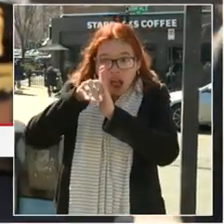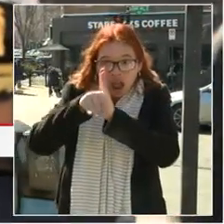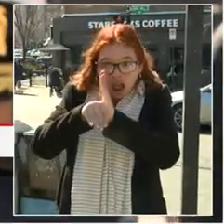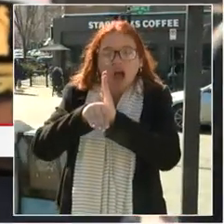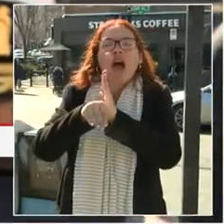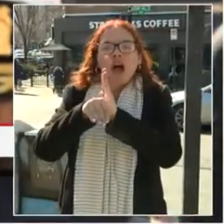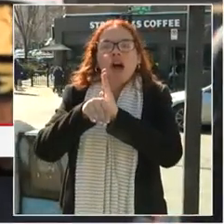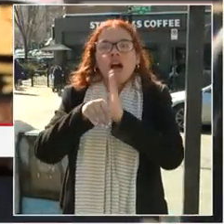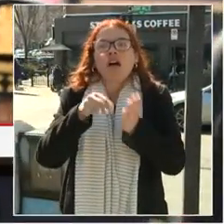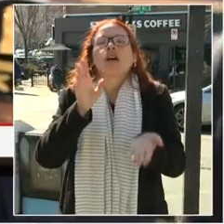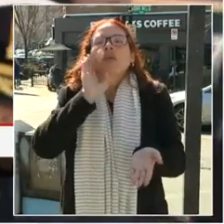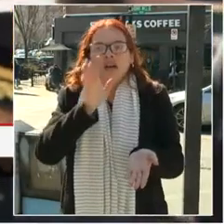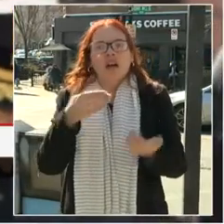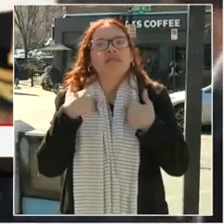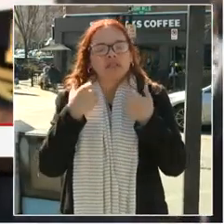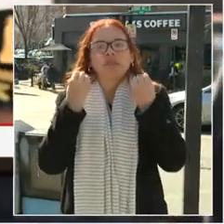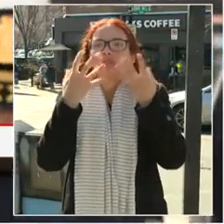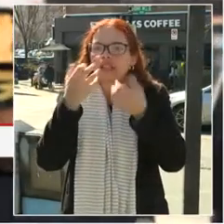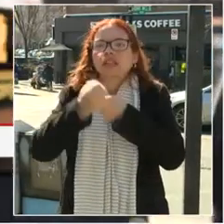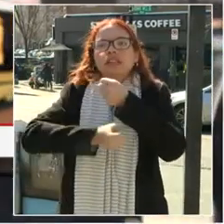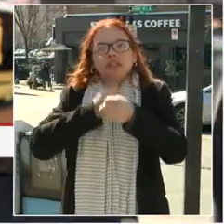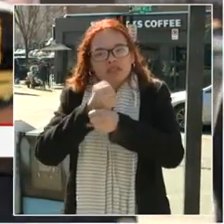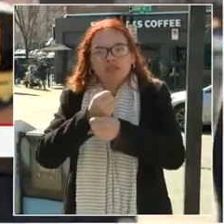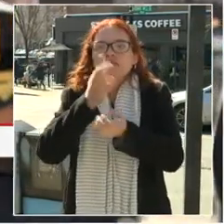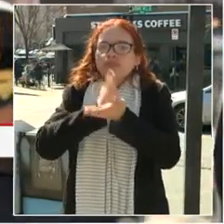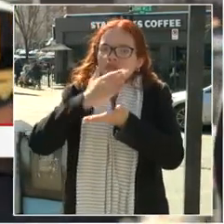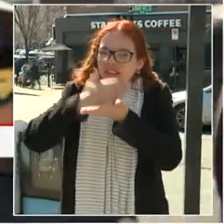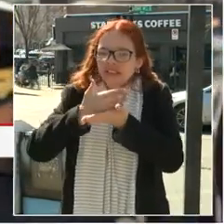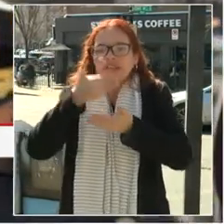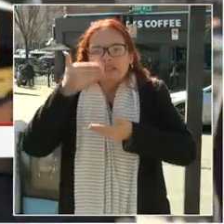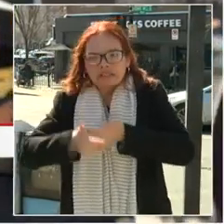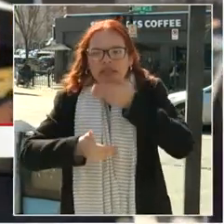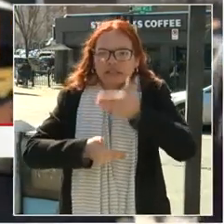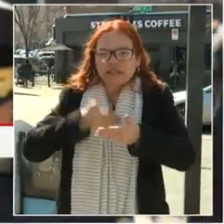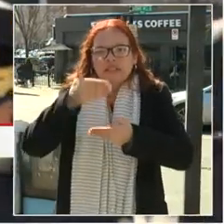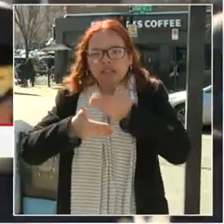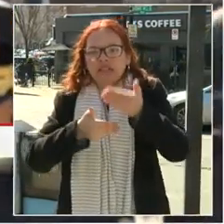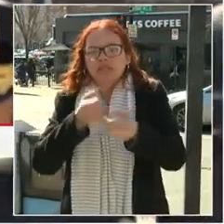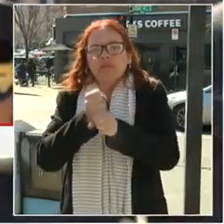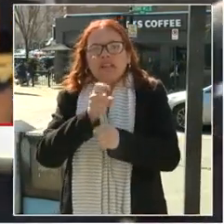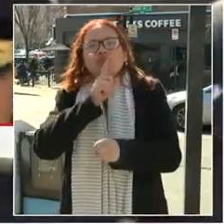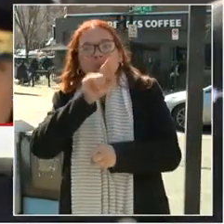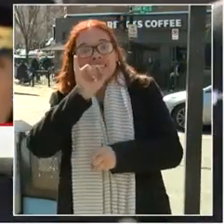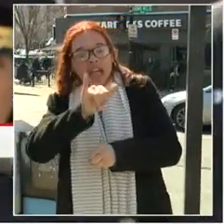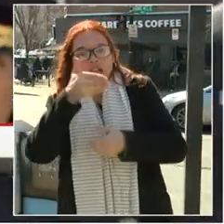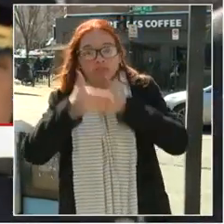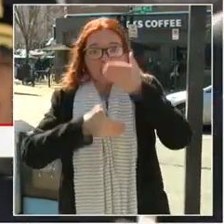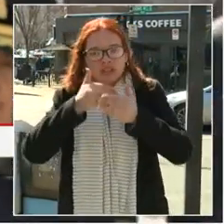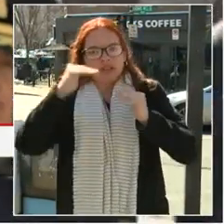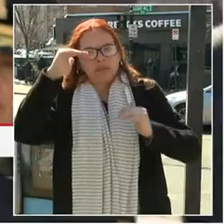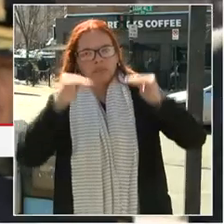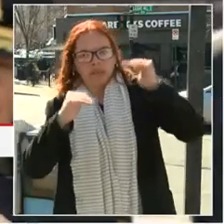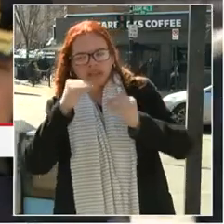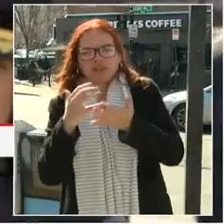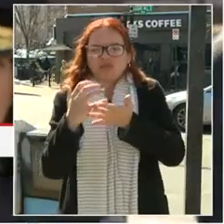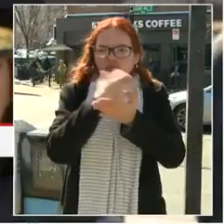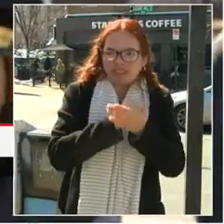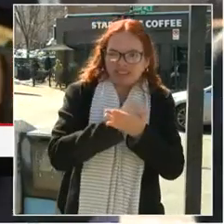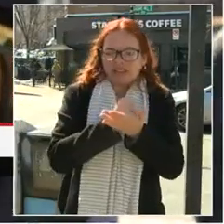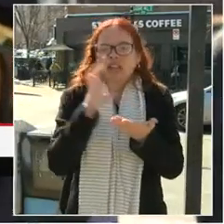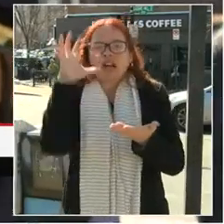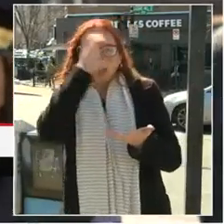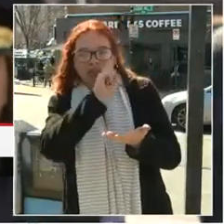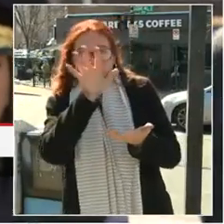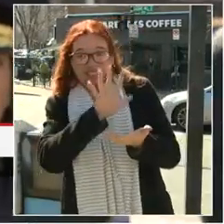have a multi-year budgeting process, so we have to make the budget balance on the revenue estimates that we have. I don't get